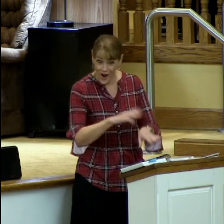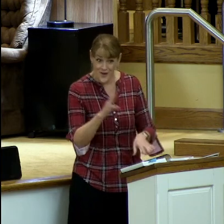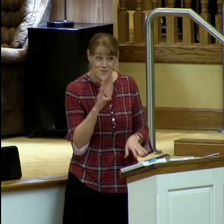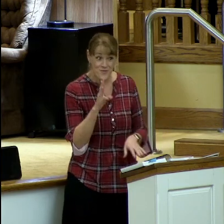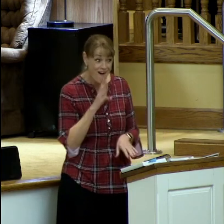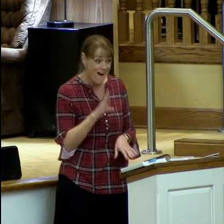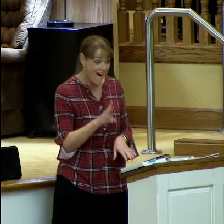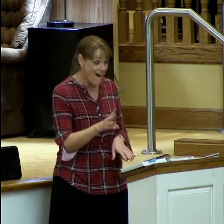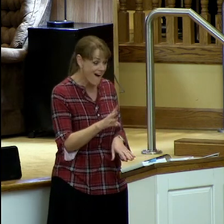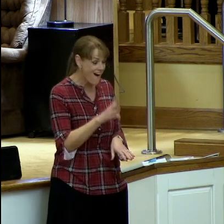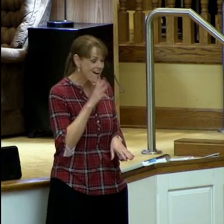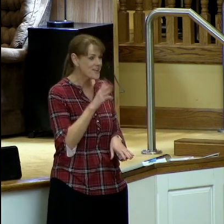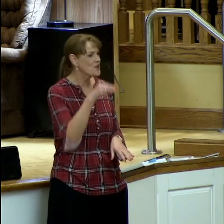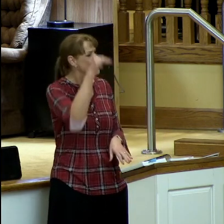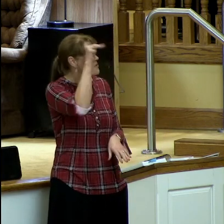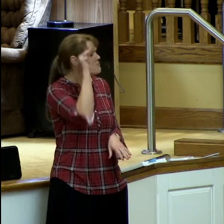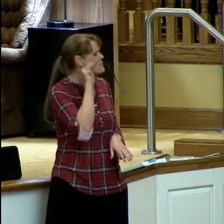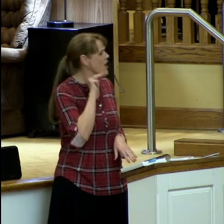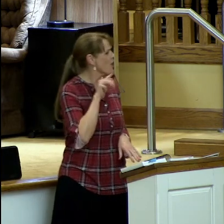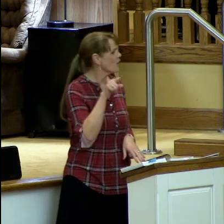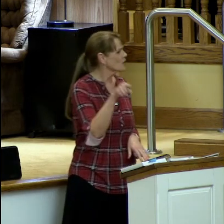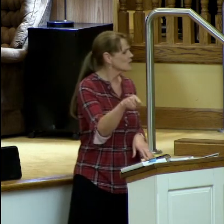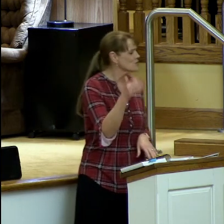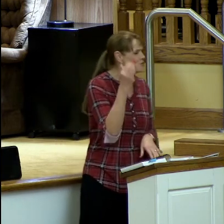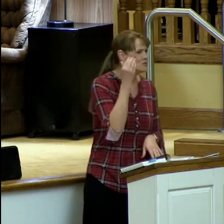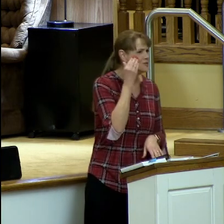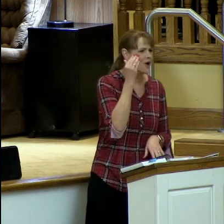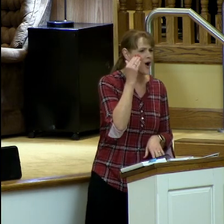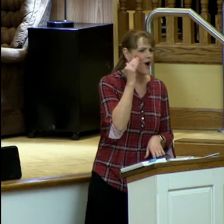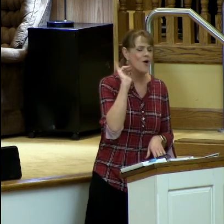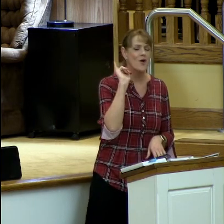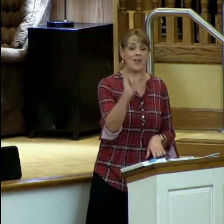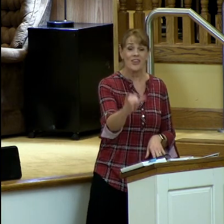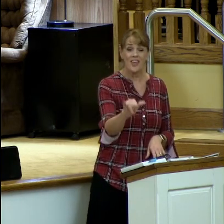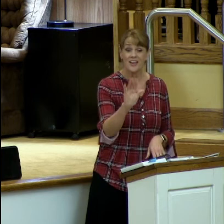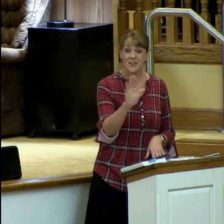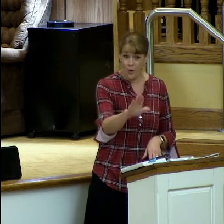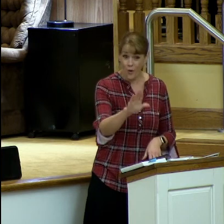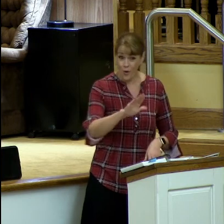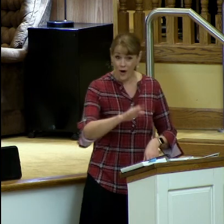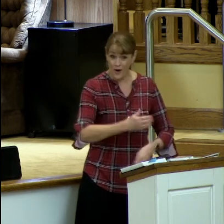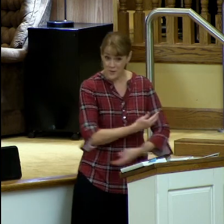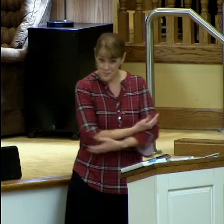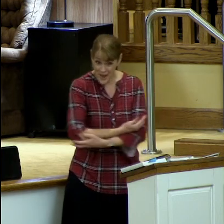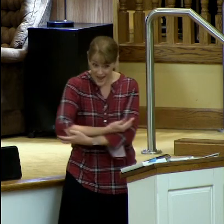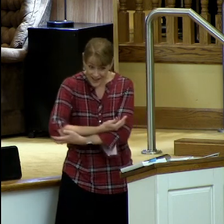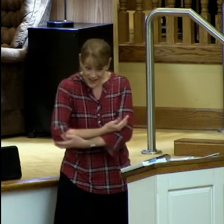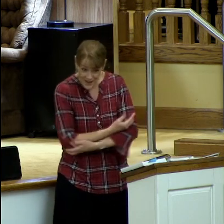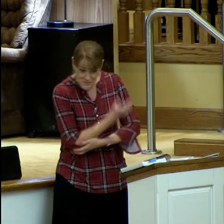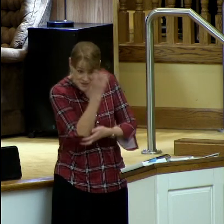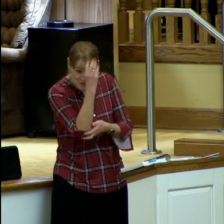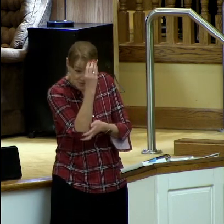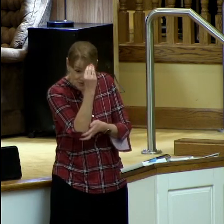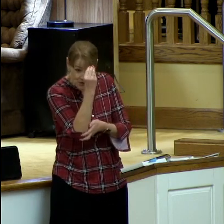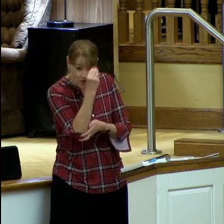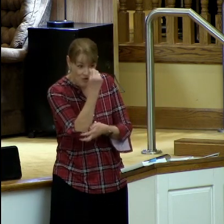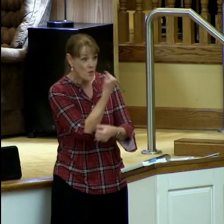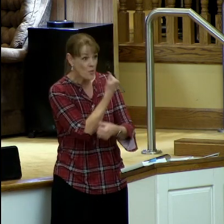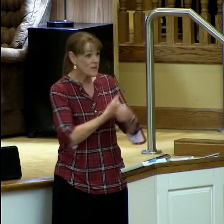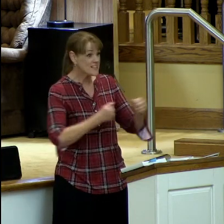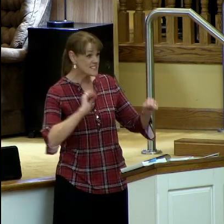water? Mary, did you know that your baby boy would save